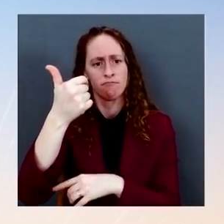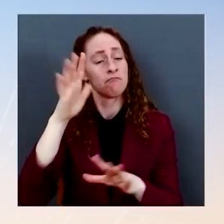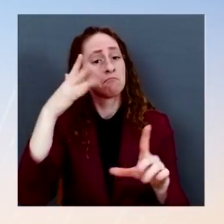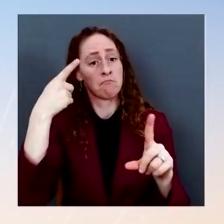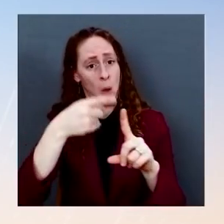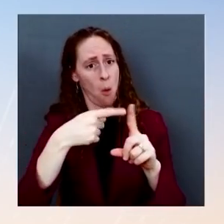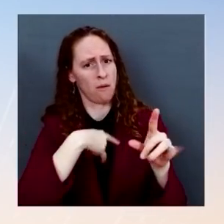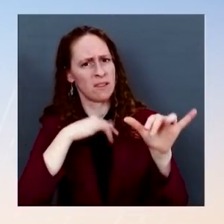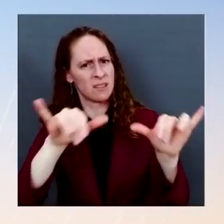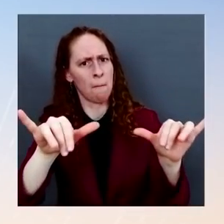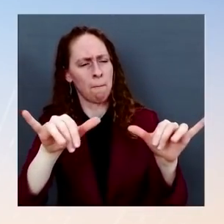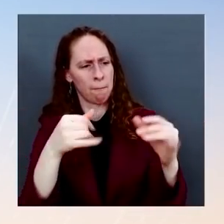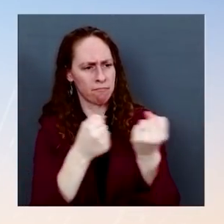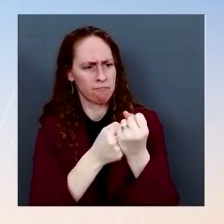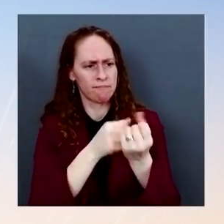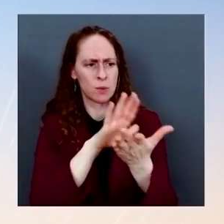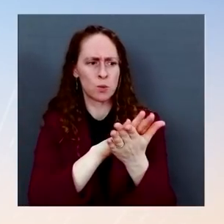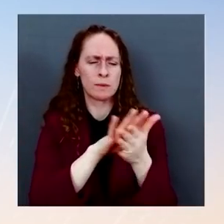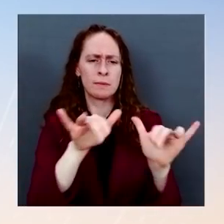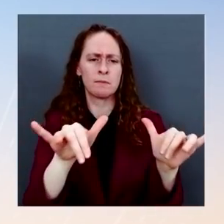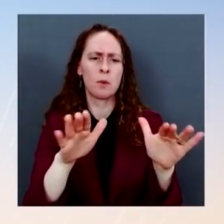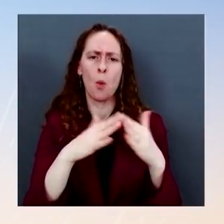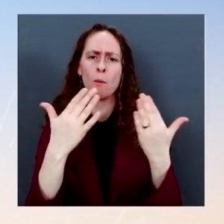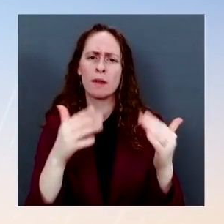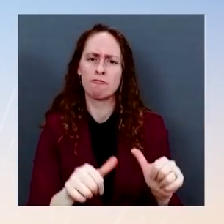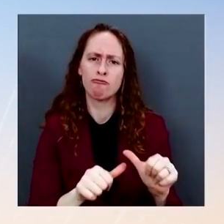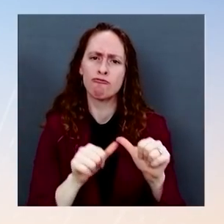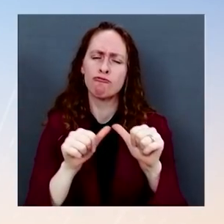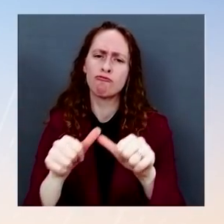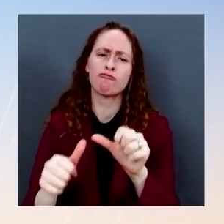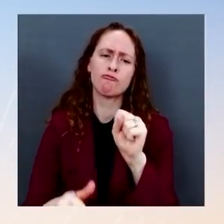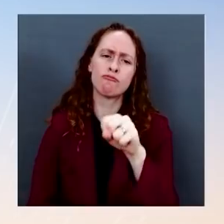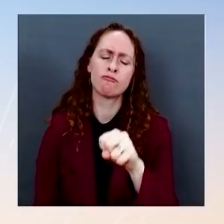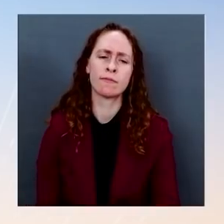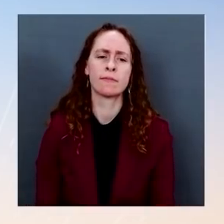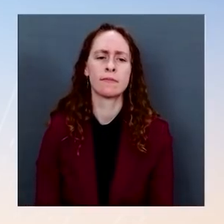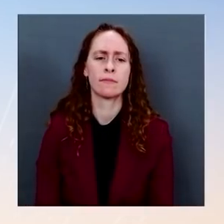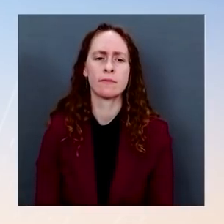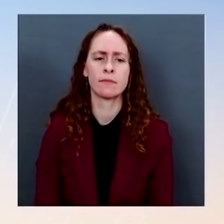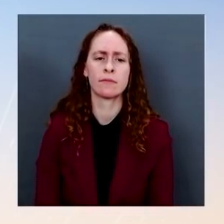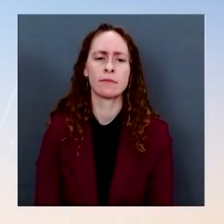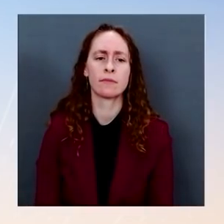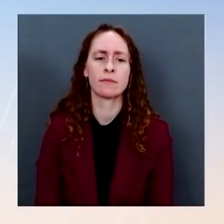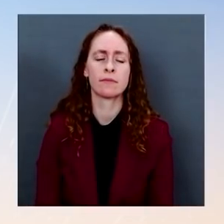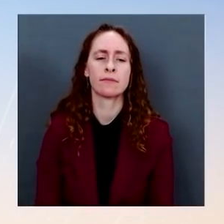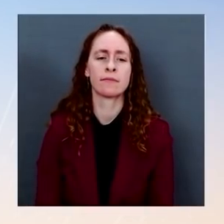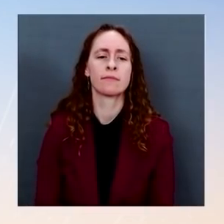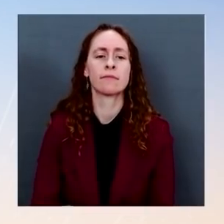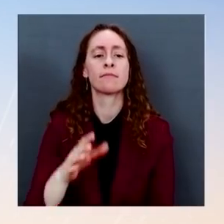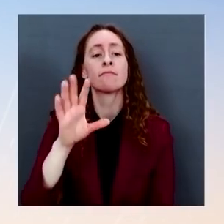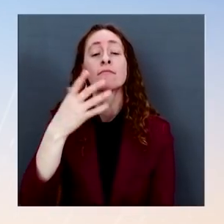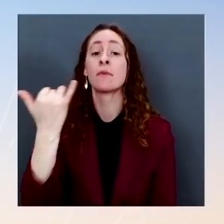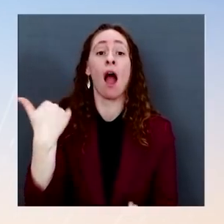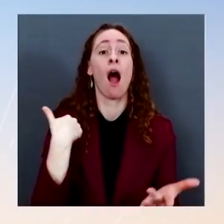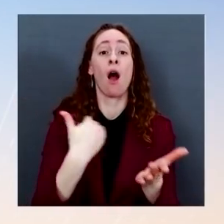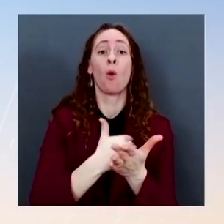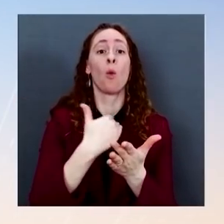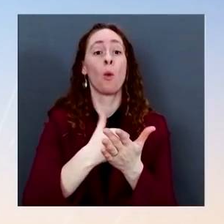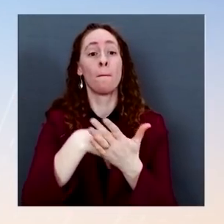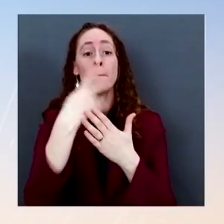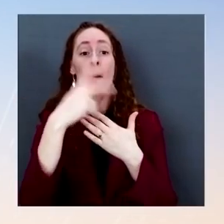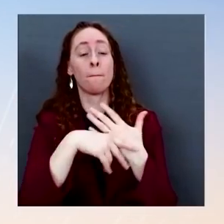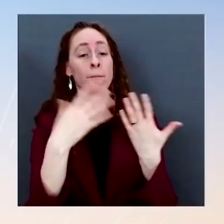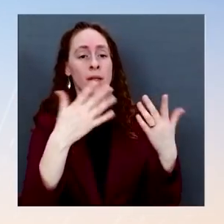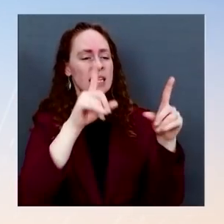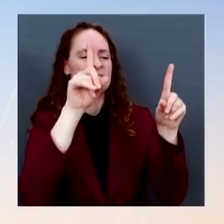proposal that's been out there by a number of health officials, where if your kid is in school now, and you probably know this and I know this, and they have a close contact, typically they have